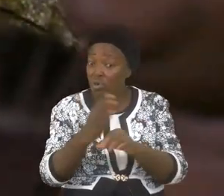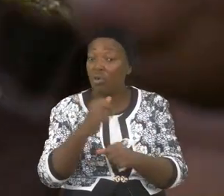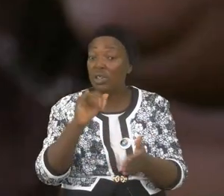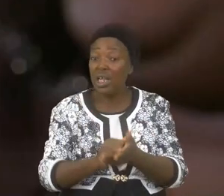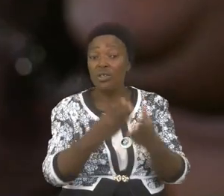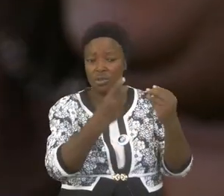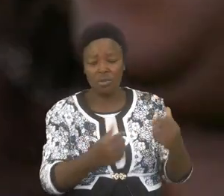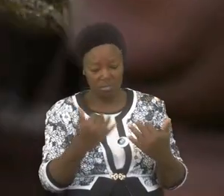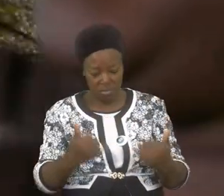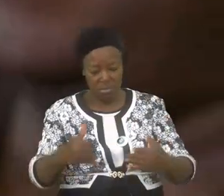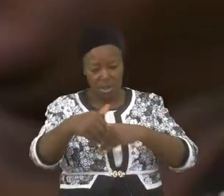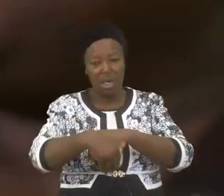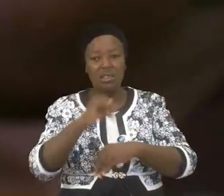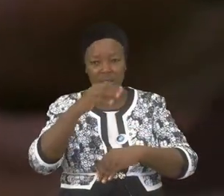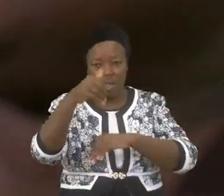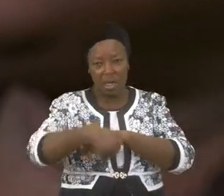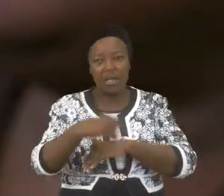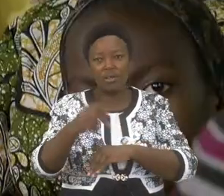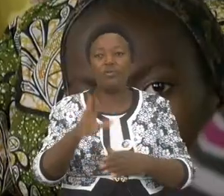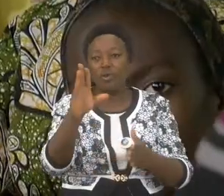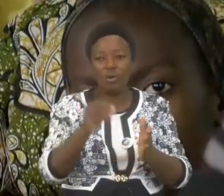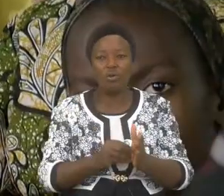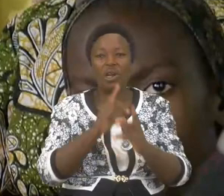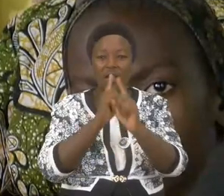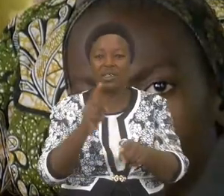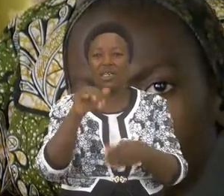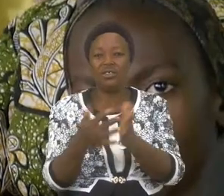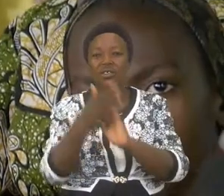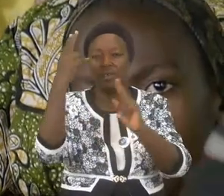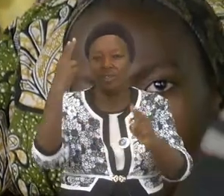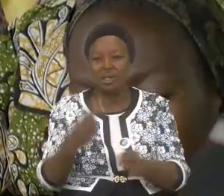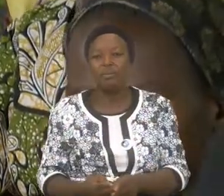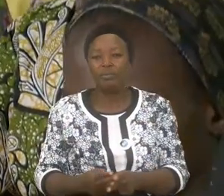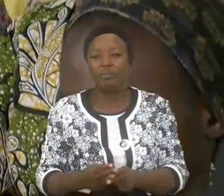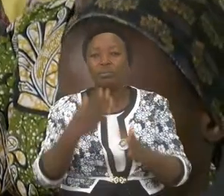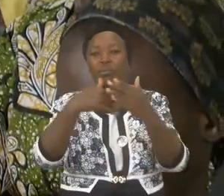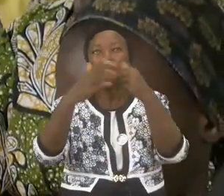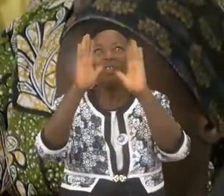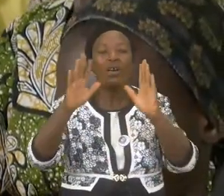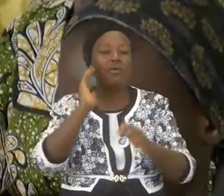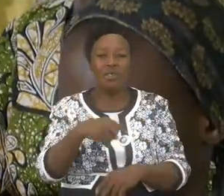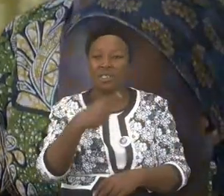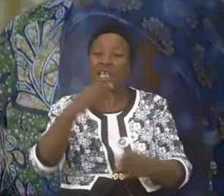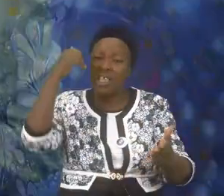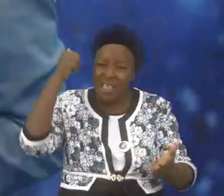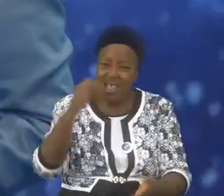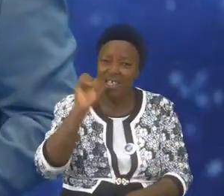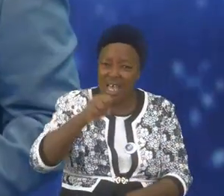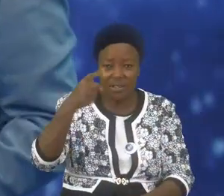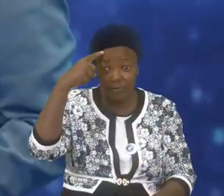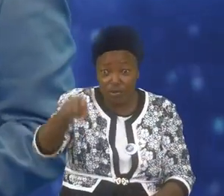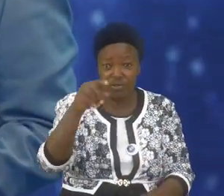Amen. Heaven will say yes for you. Amen. So it shall be.